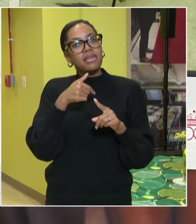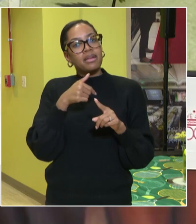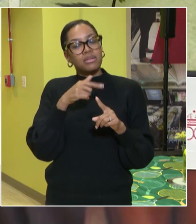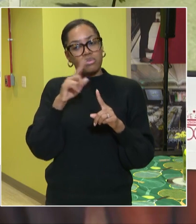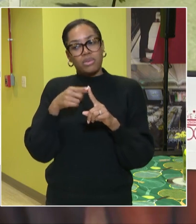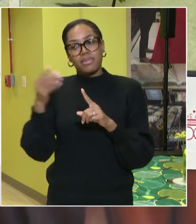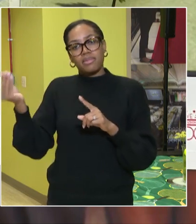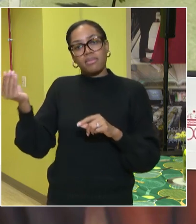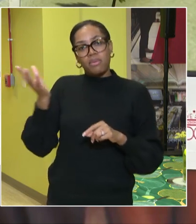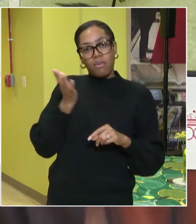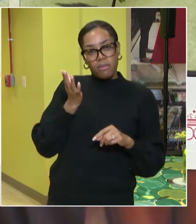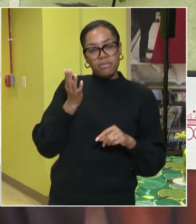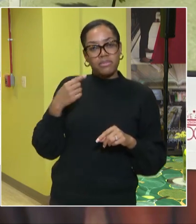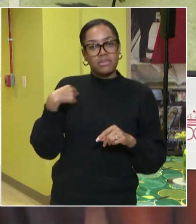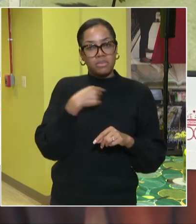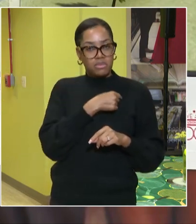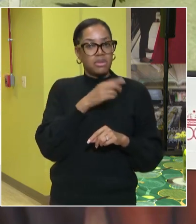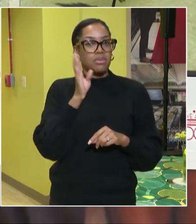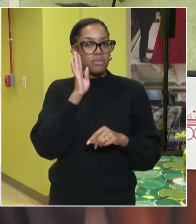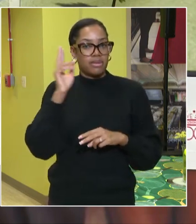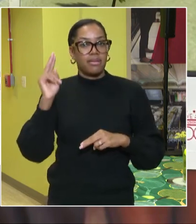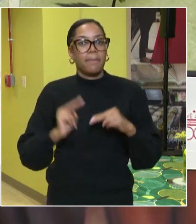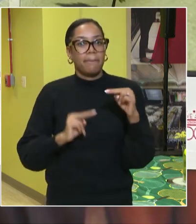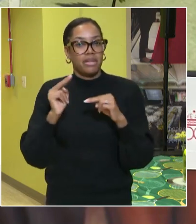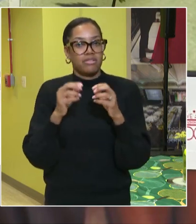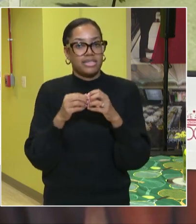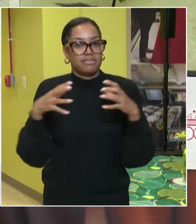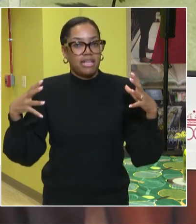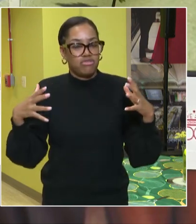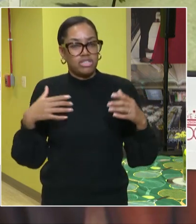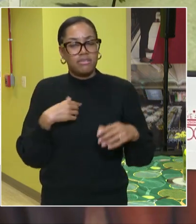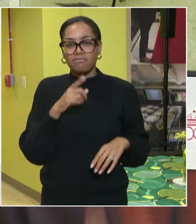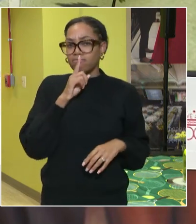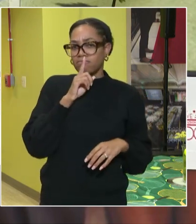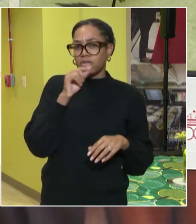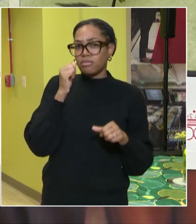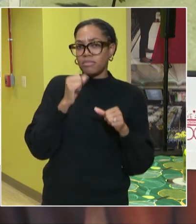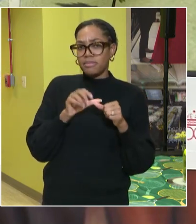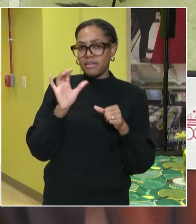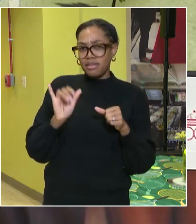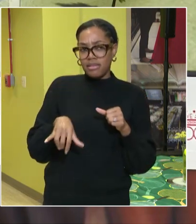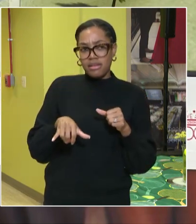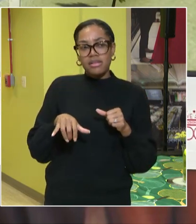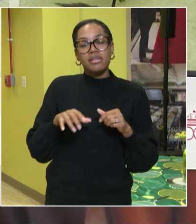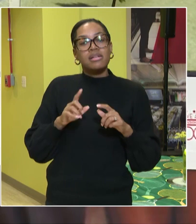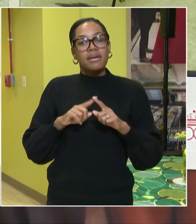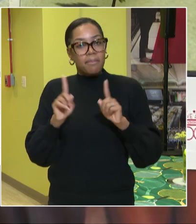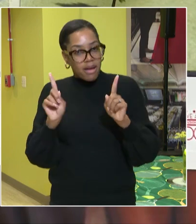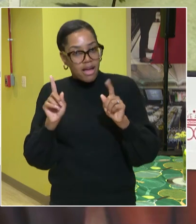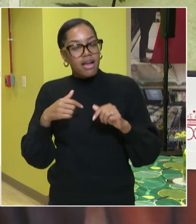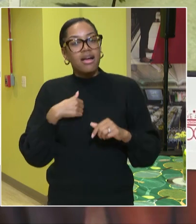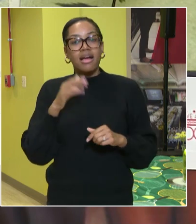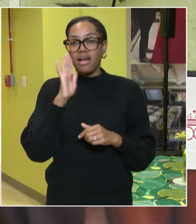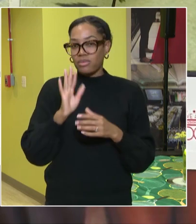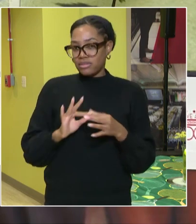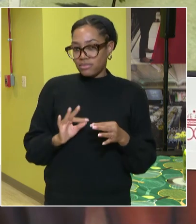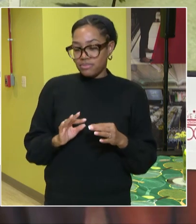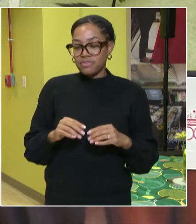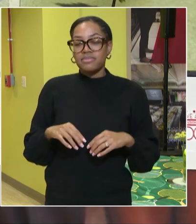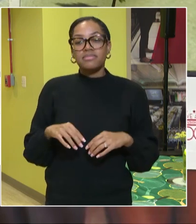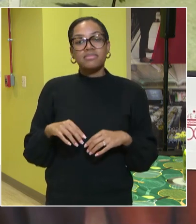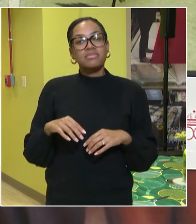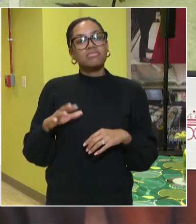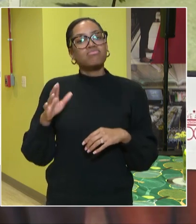informed that we would be building a expansion to the center. But I will say that it